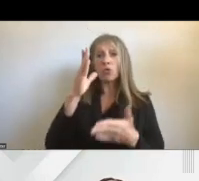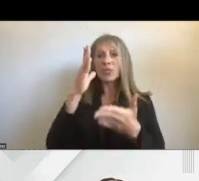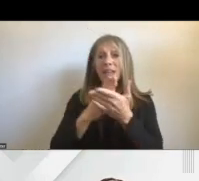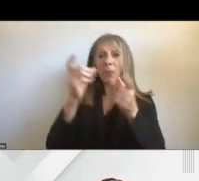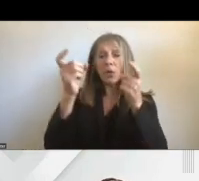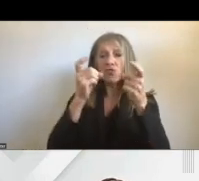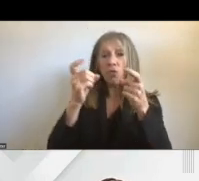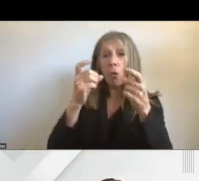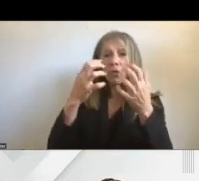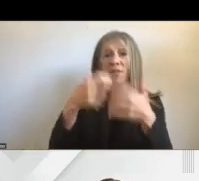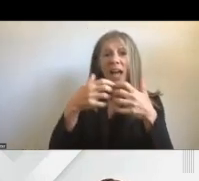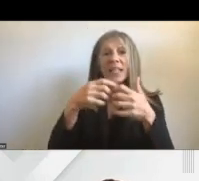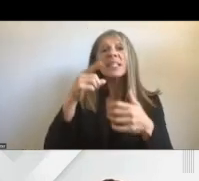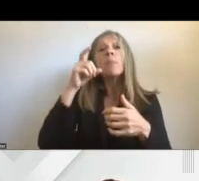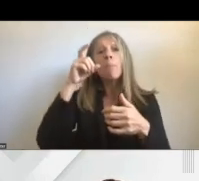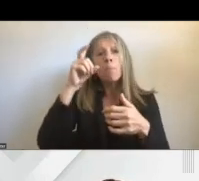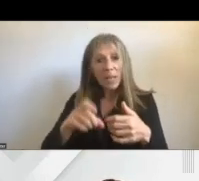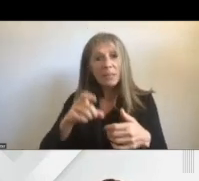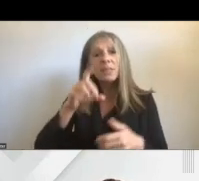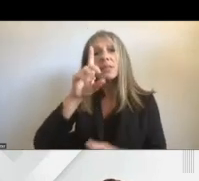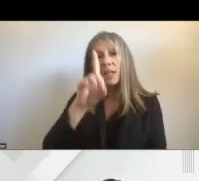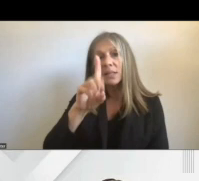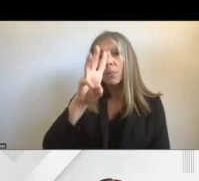of the pedestrian circulation path opening.